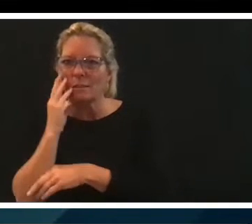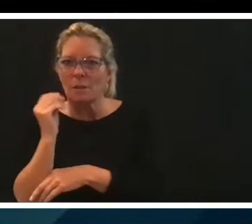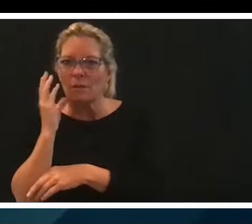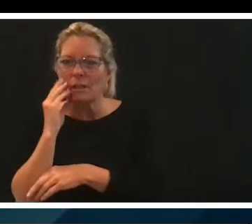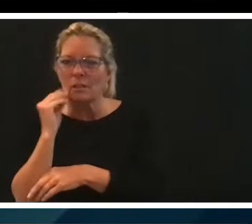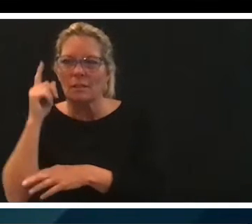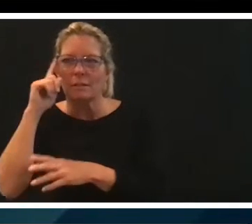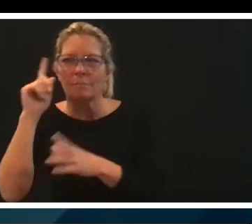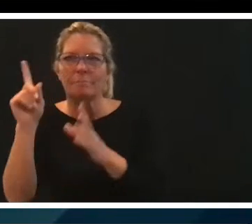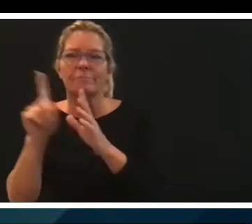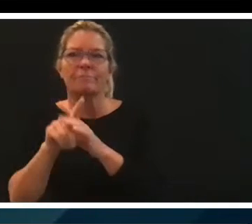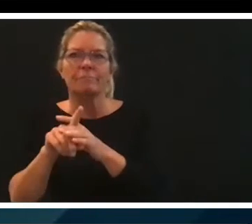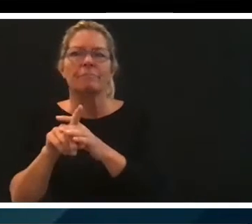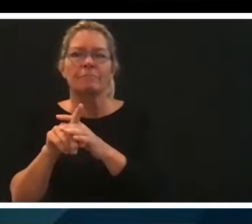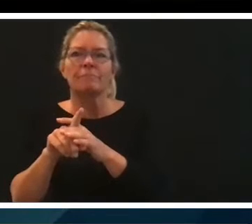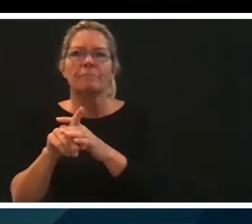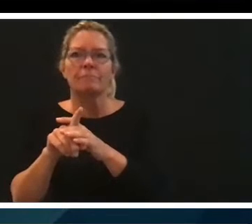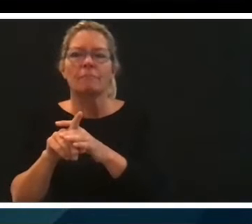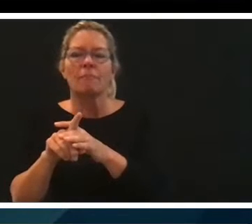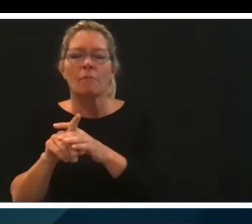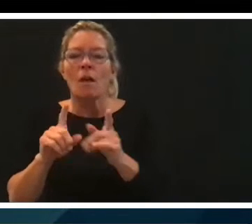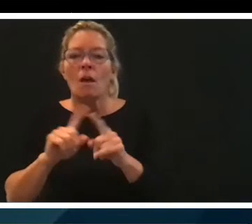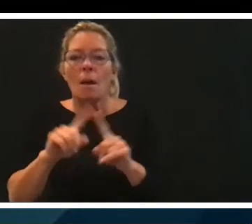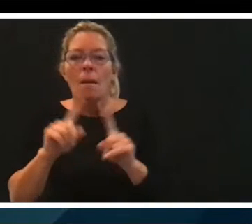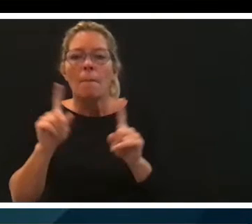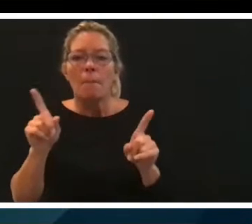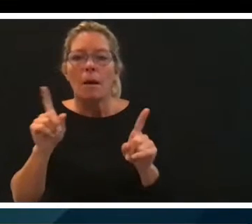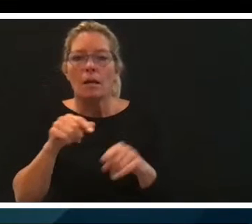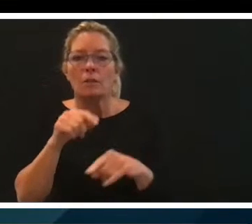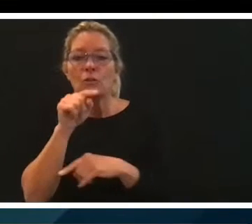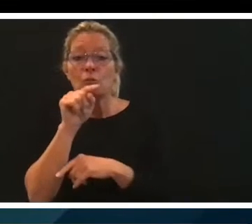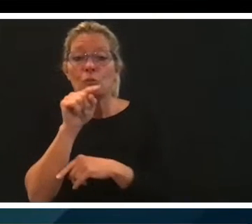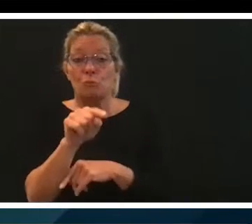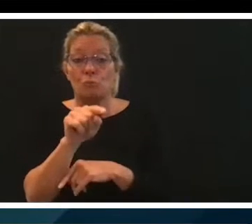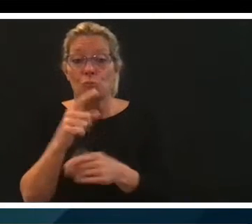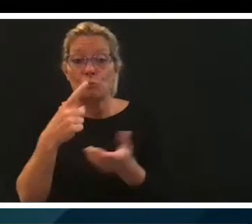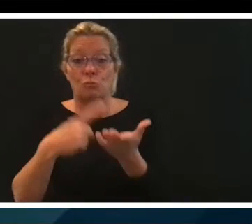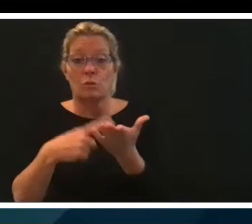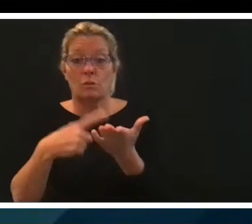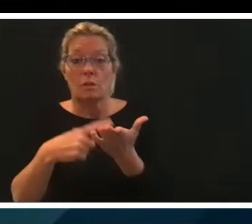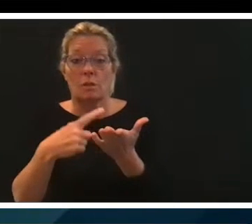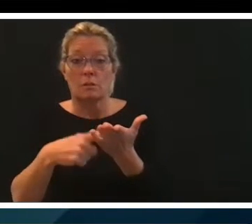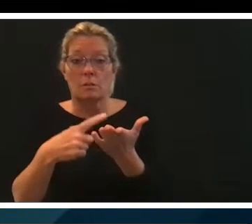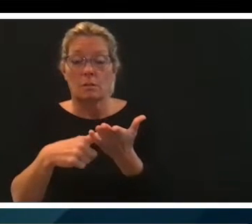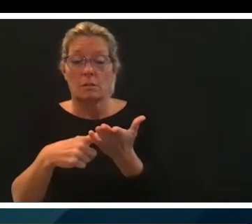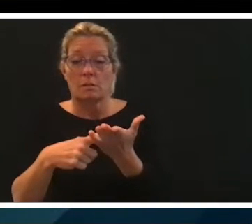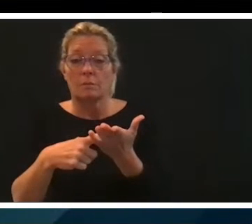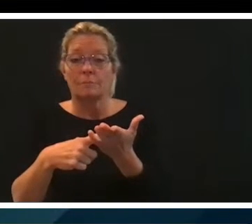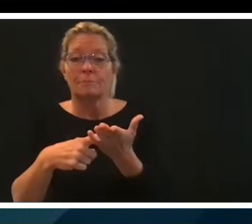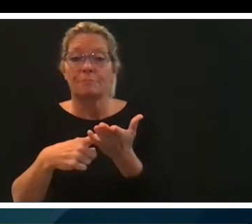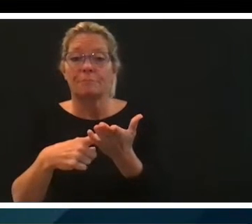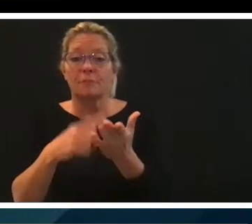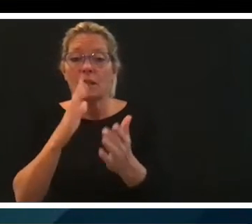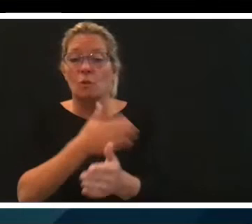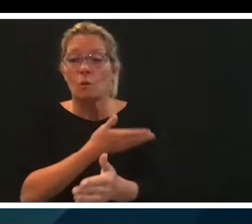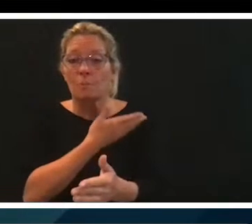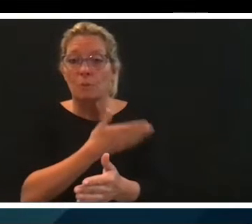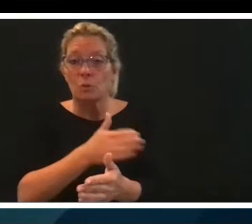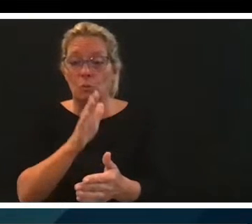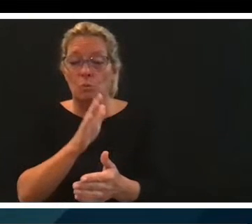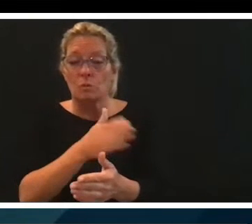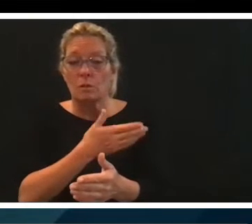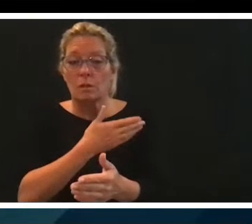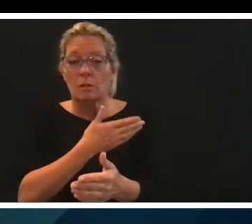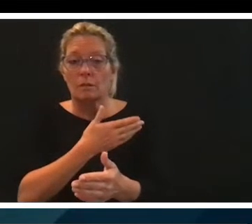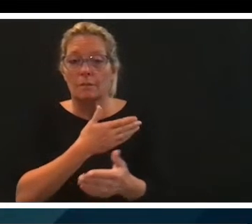But I'm curious, you're talking about, just to back to music here, you were talking about how, initially you have